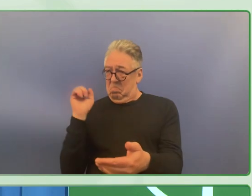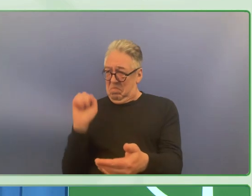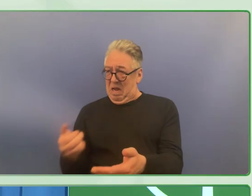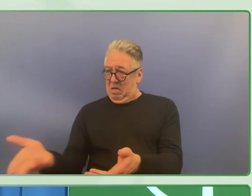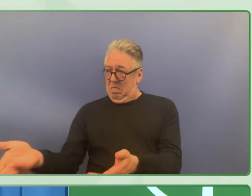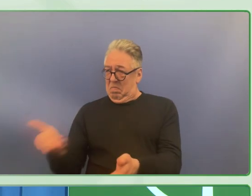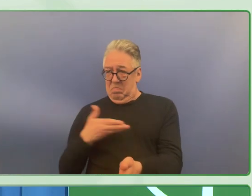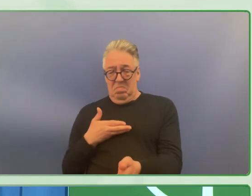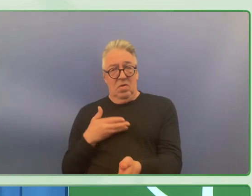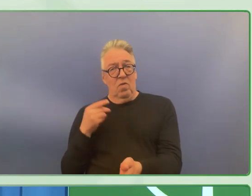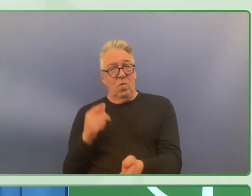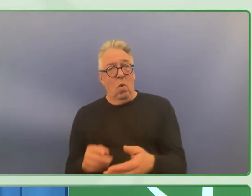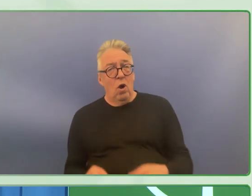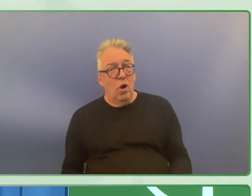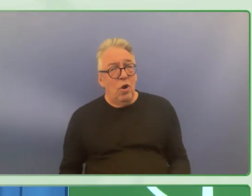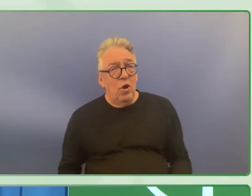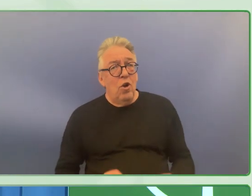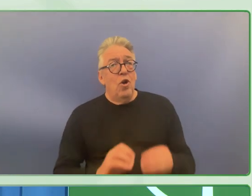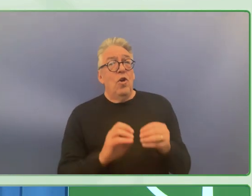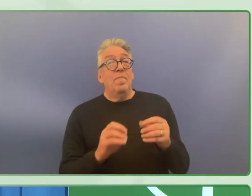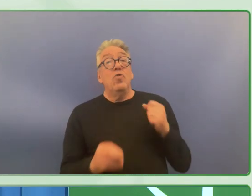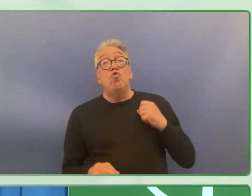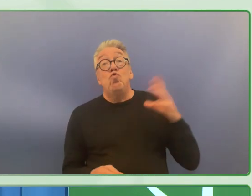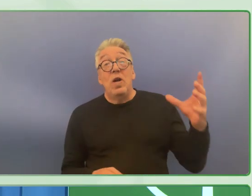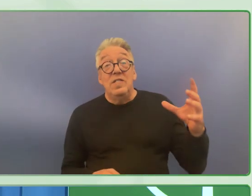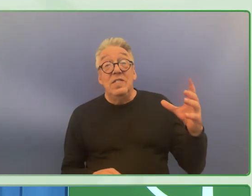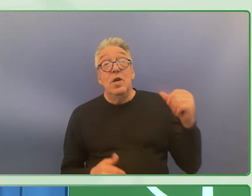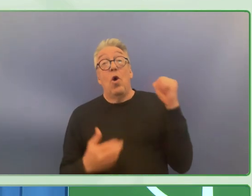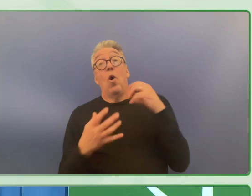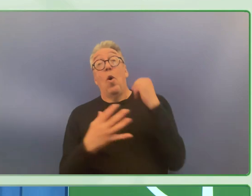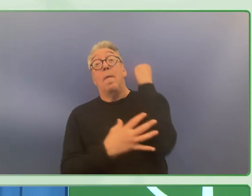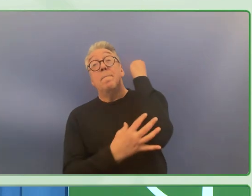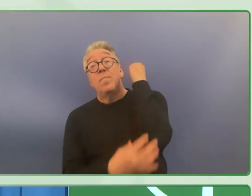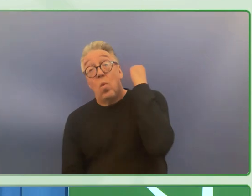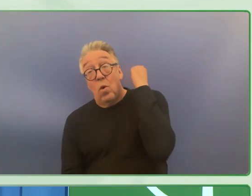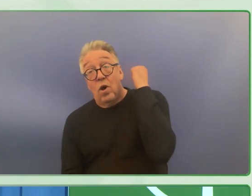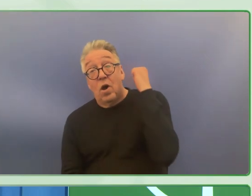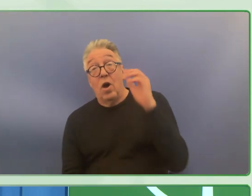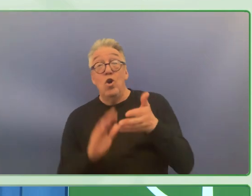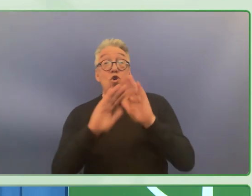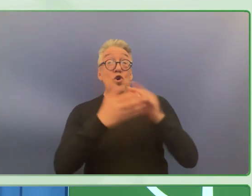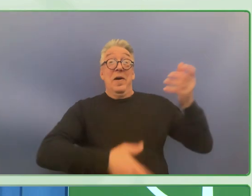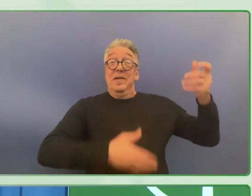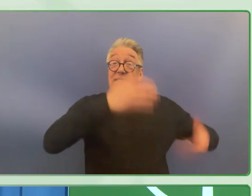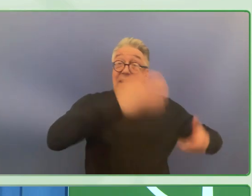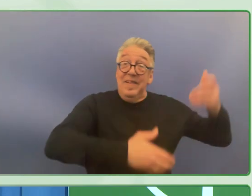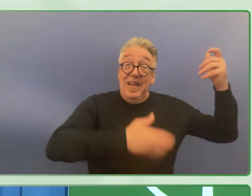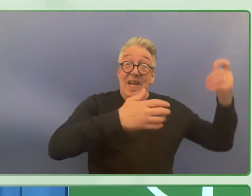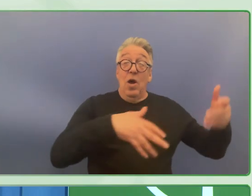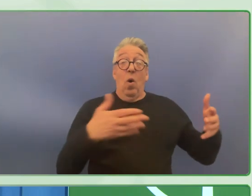developing and developed nations, in rural and urban areas. Friends, just imagine a